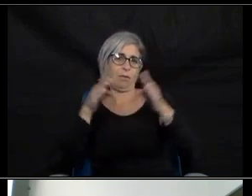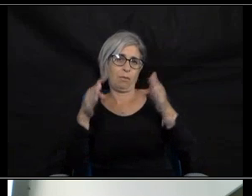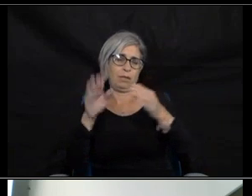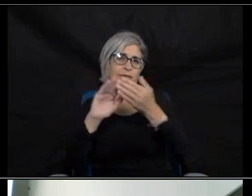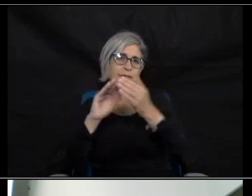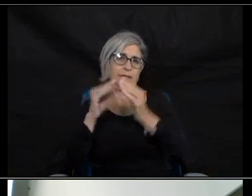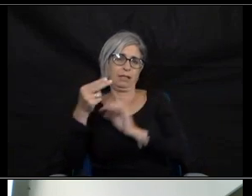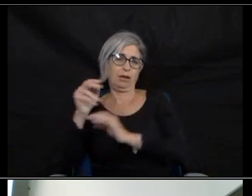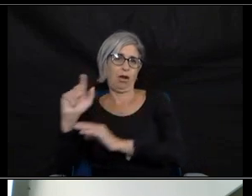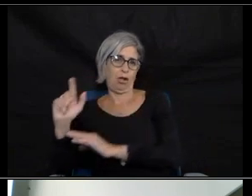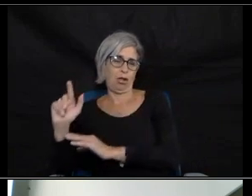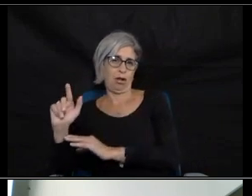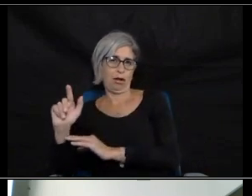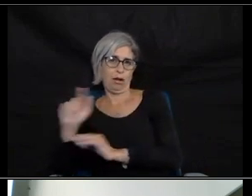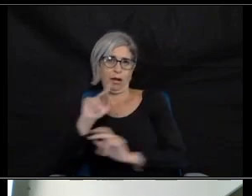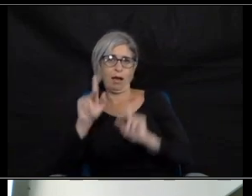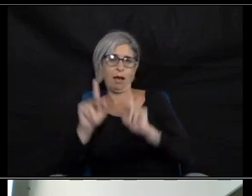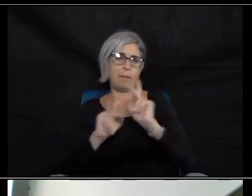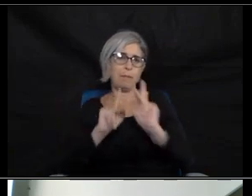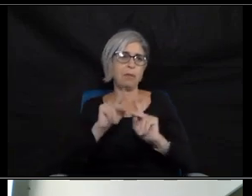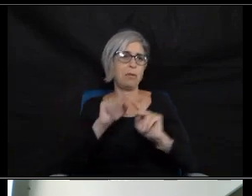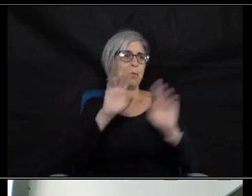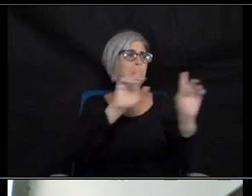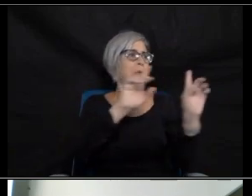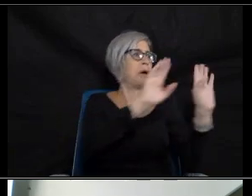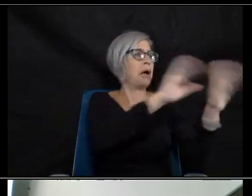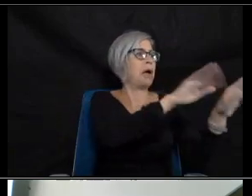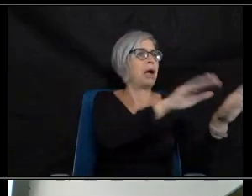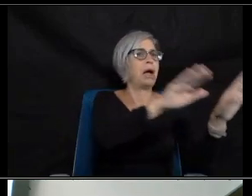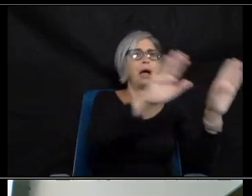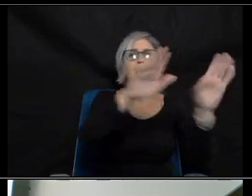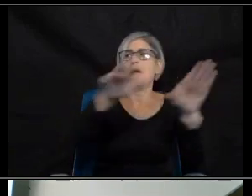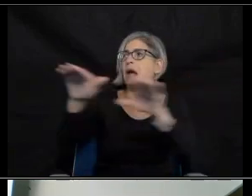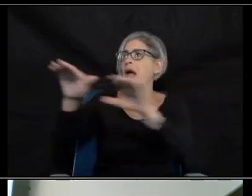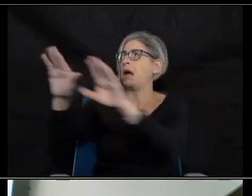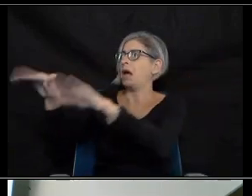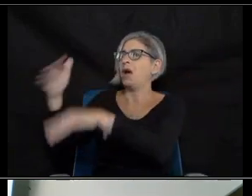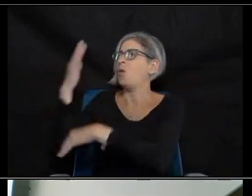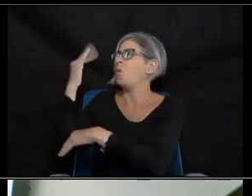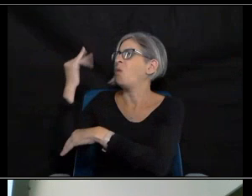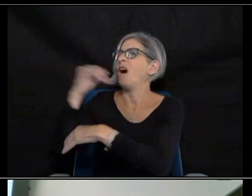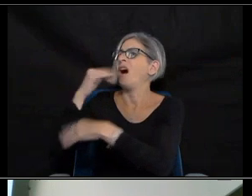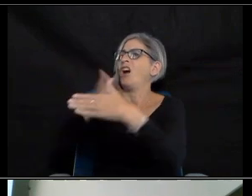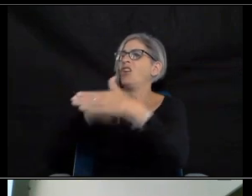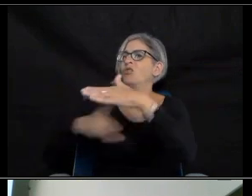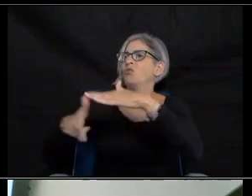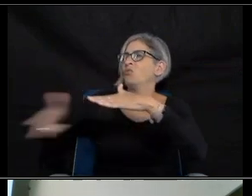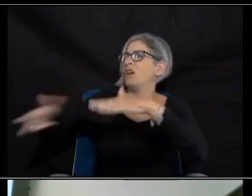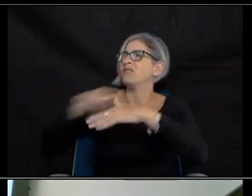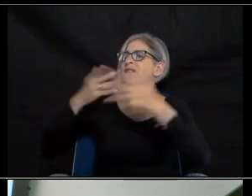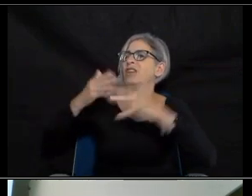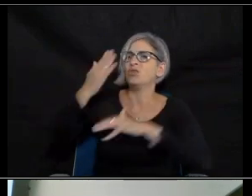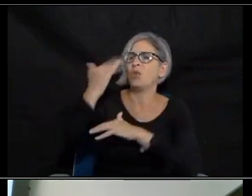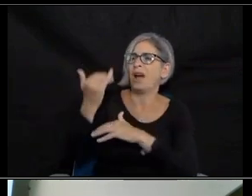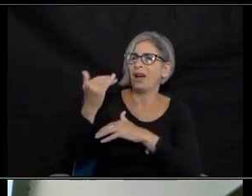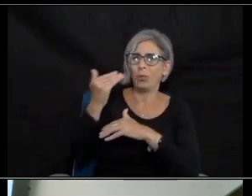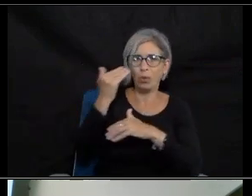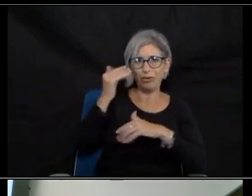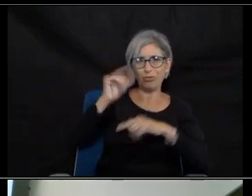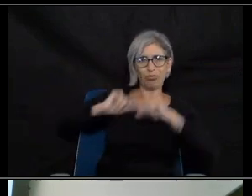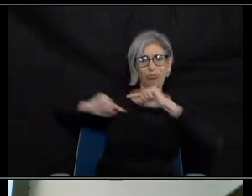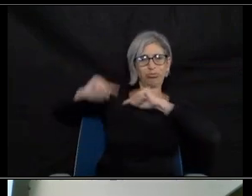So for people to go around and ask at this point in time, why isn't the garage done, when we knew from the very